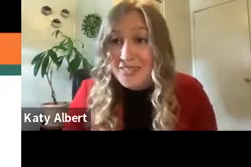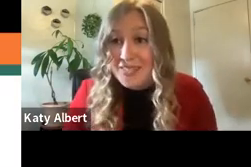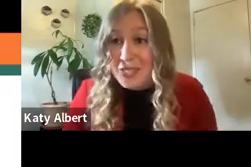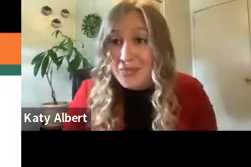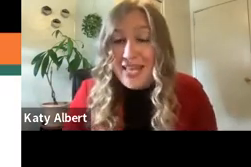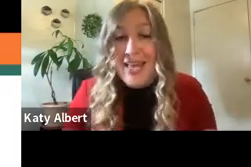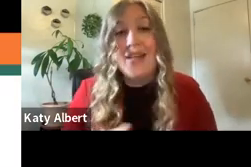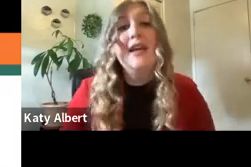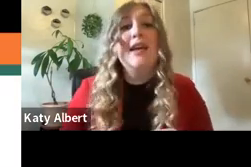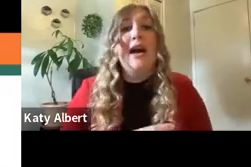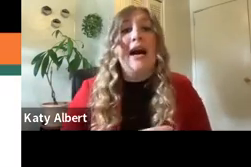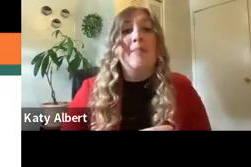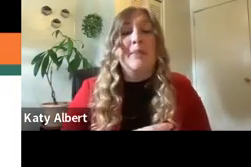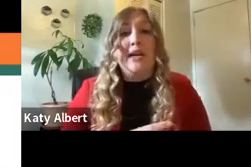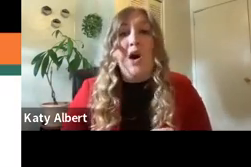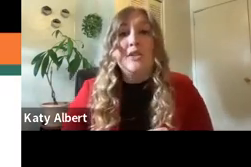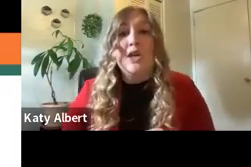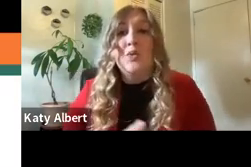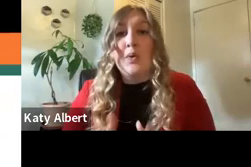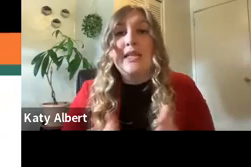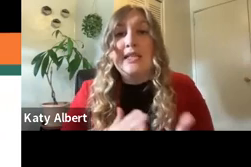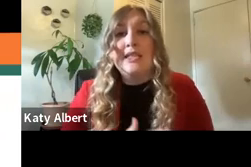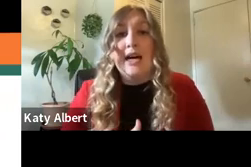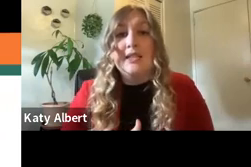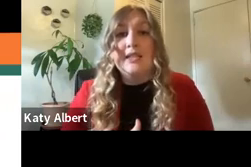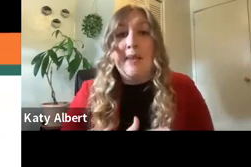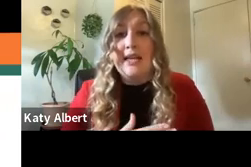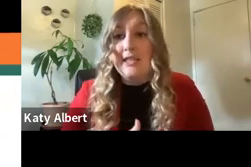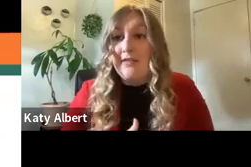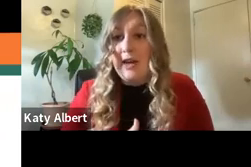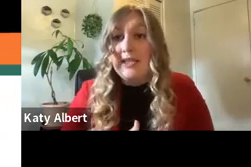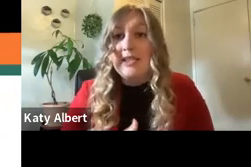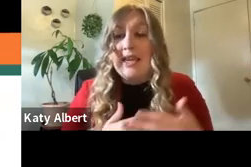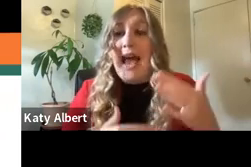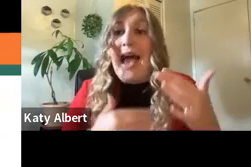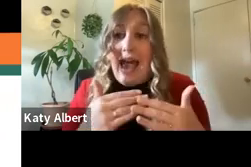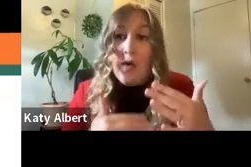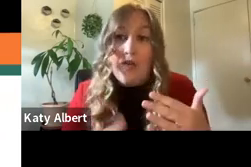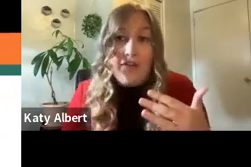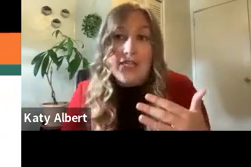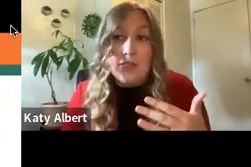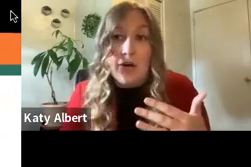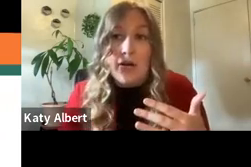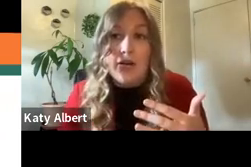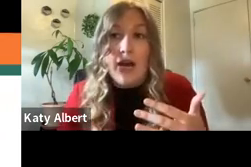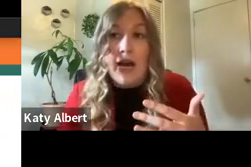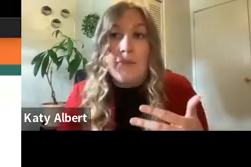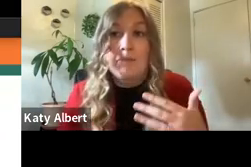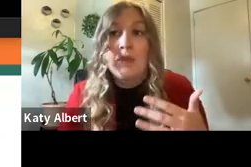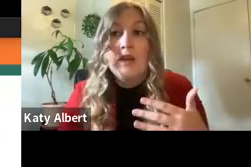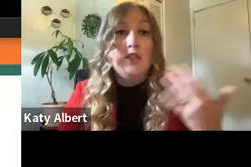Nobody else is using it. But it also really does make a difference in how